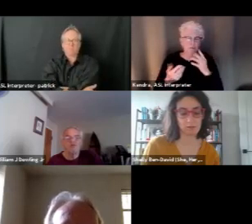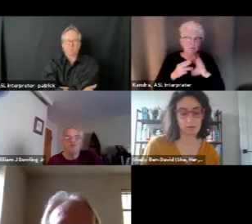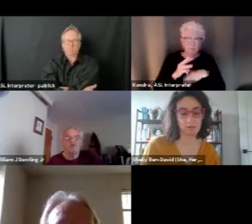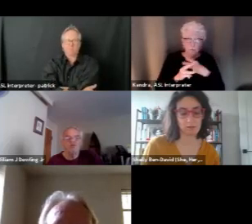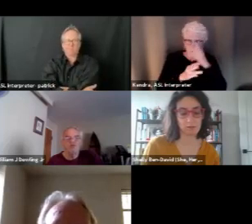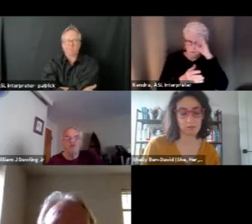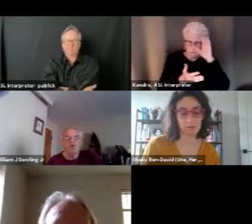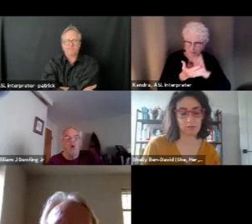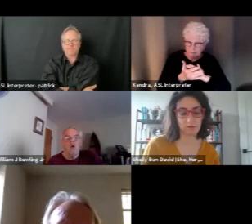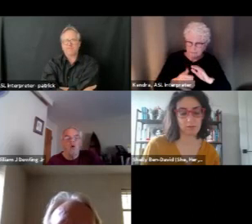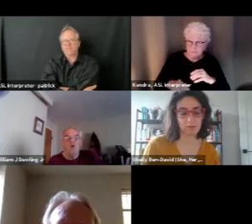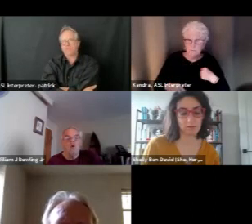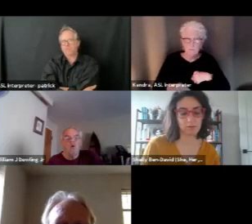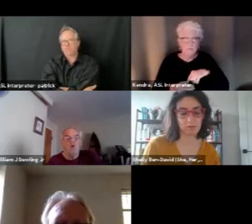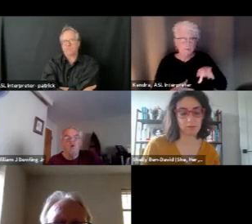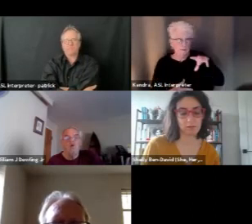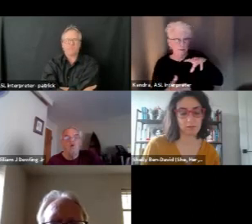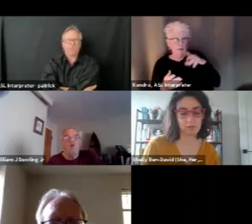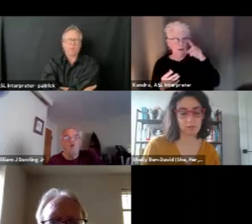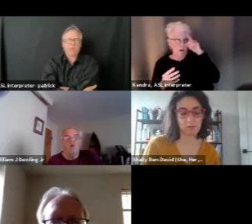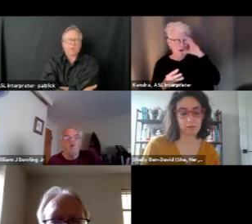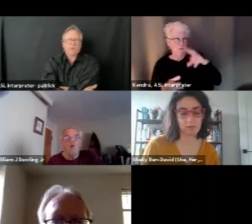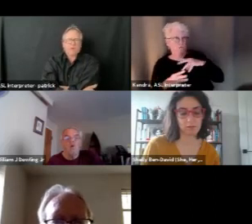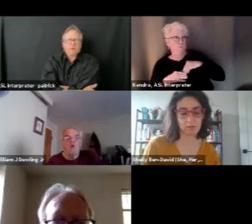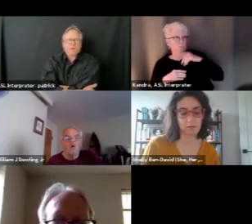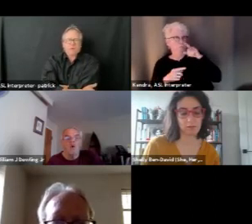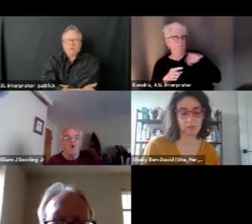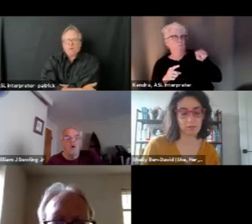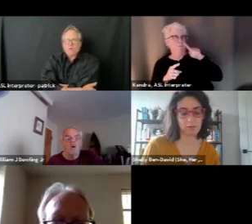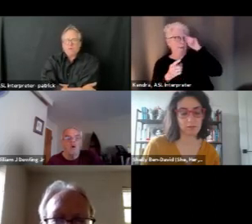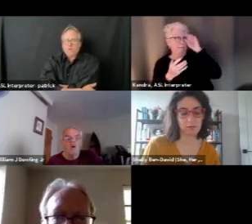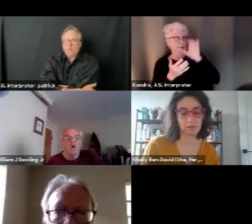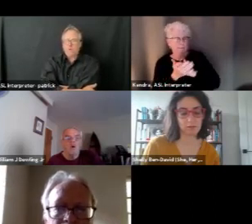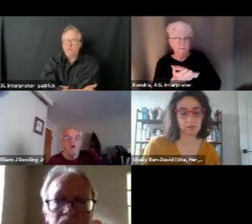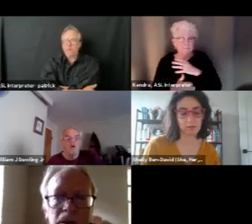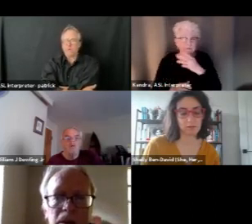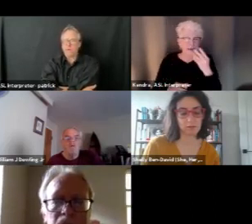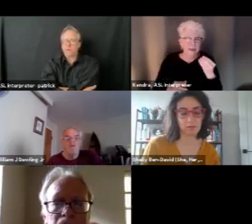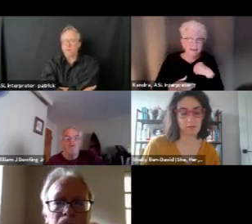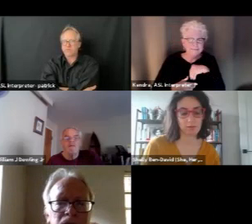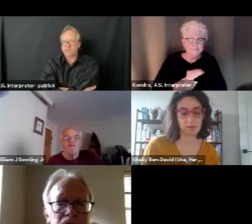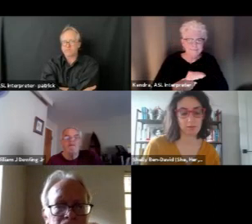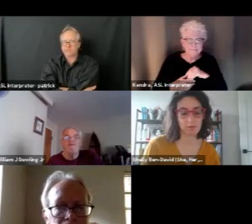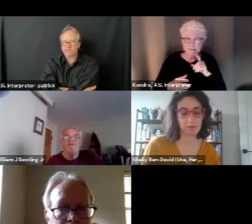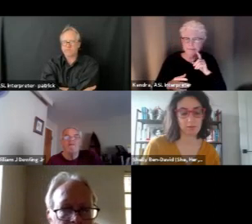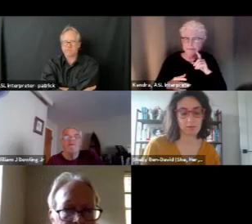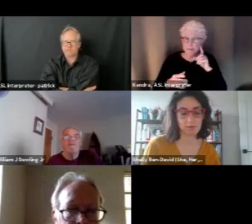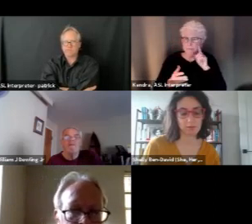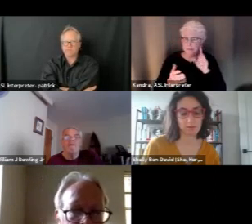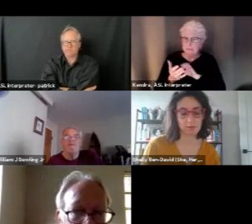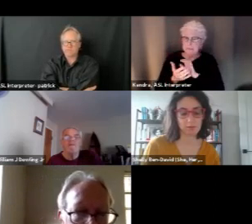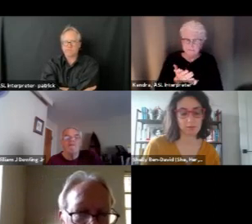could foster post-traumatic growth. And then they go on to say, in the recovery model, which is what I'm sure everyone here is really familiar